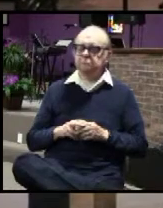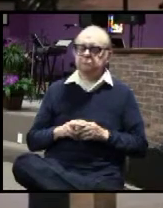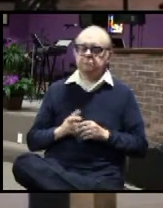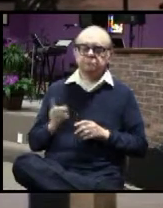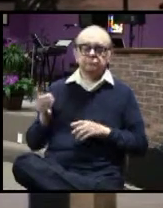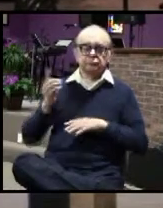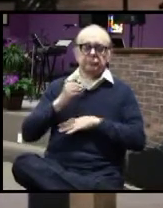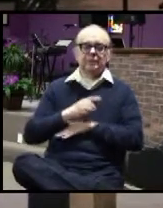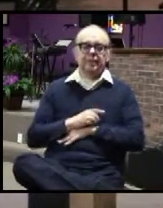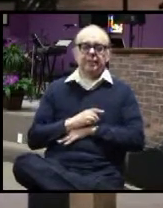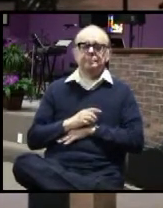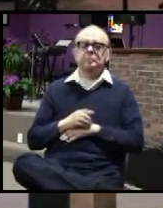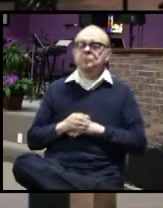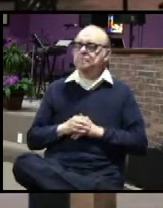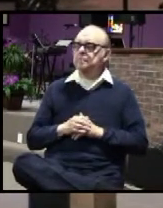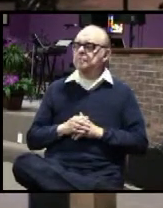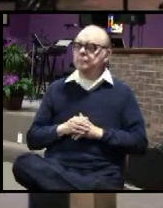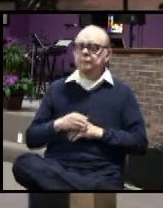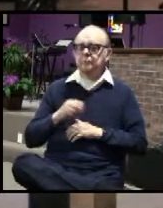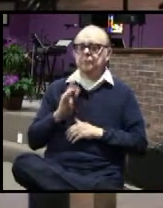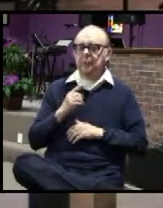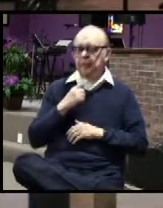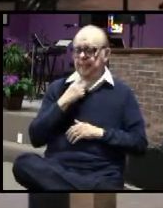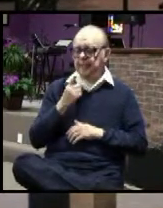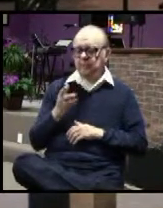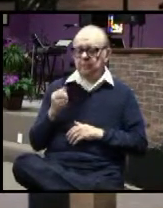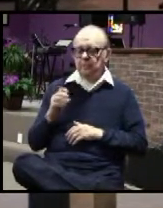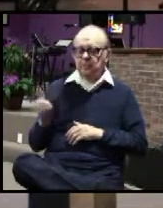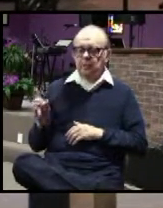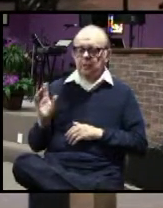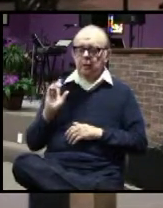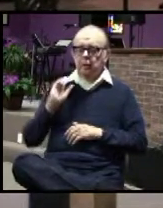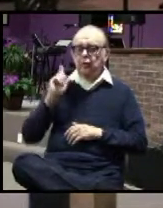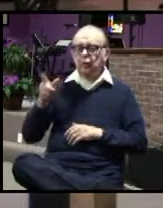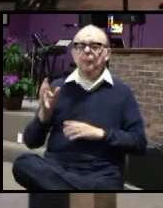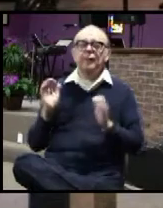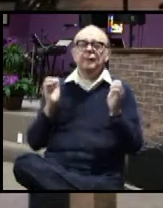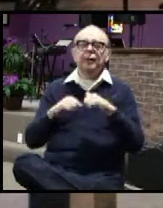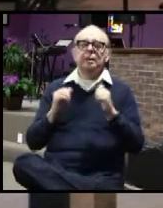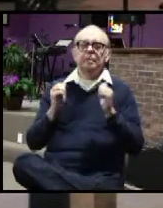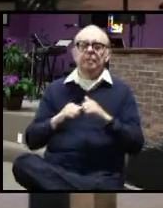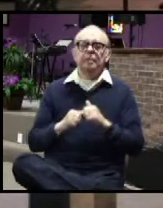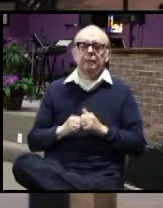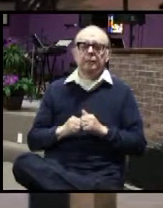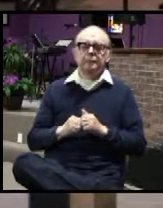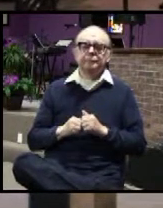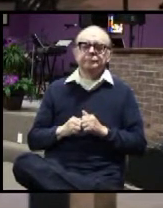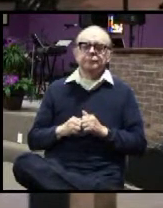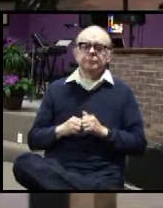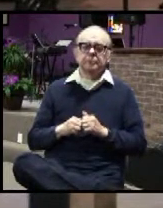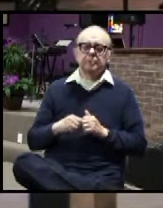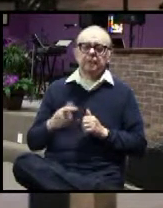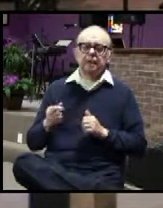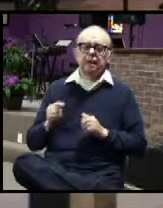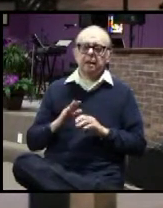One day, God told Gideon, I need you to go fight. Well, Gideon had a whole